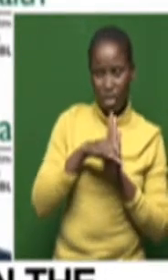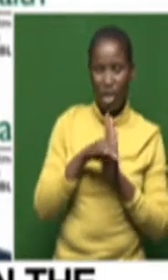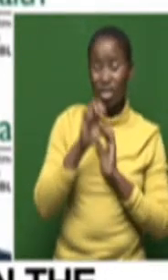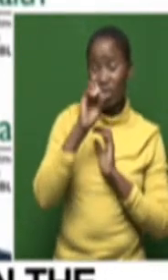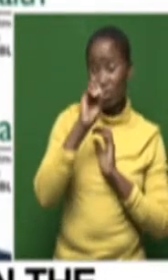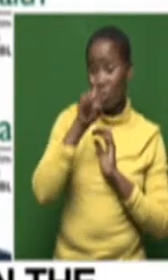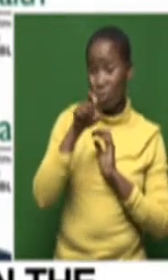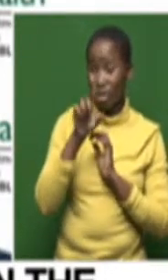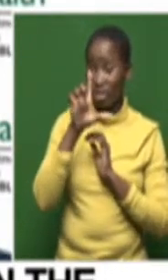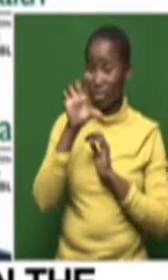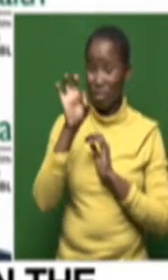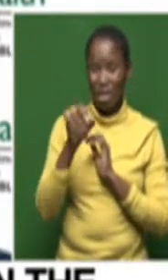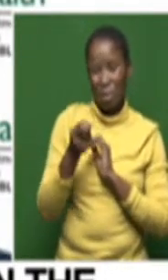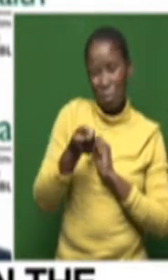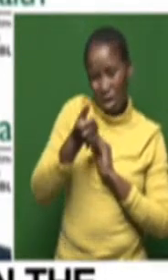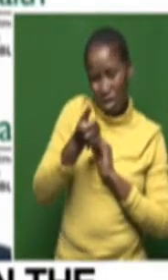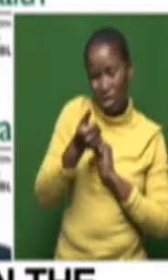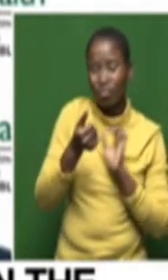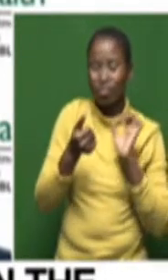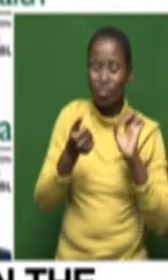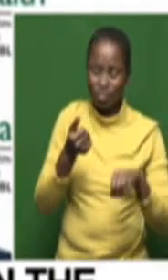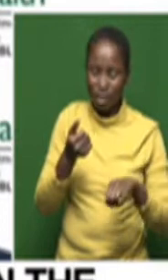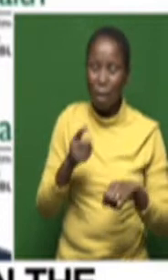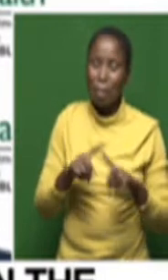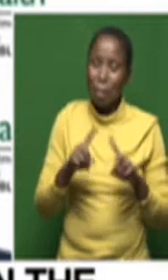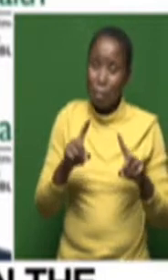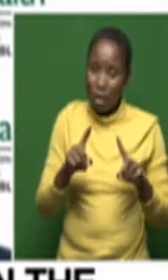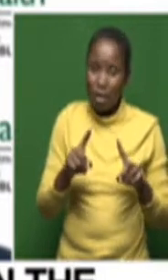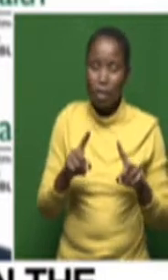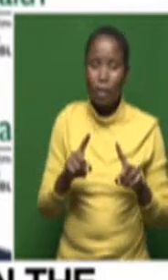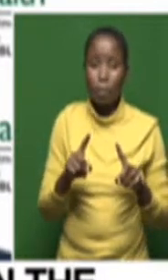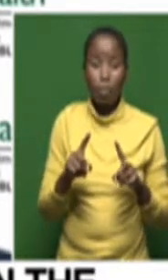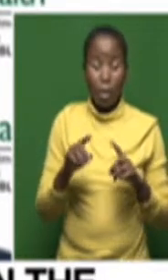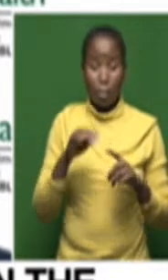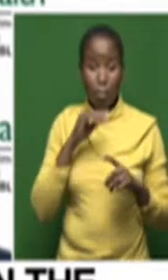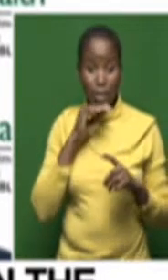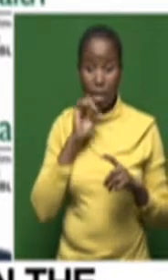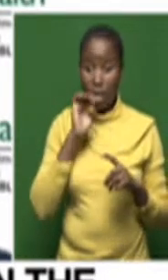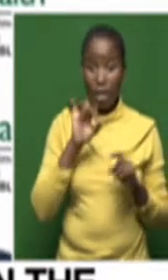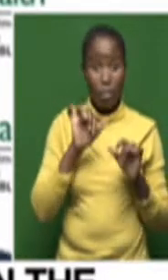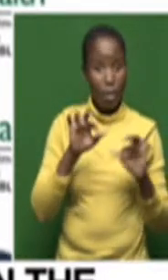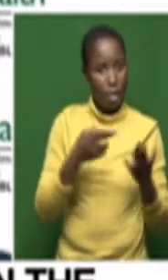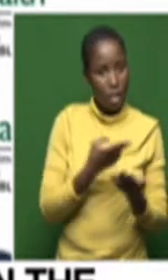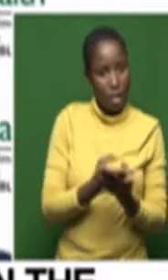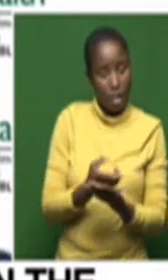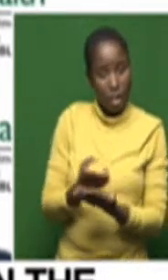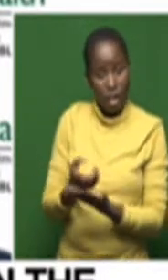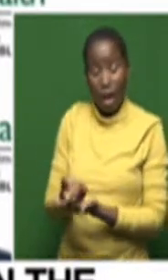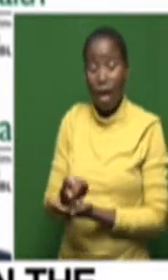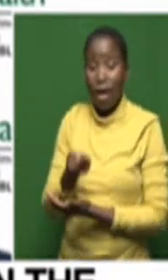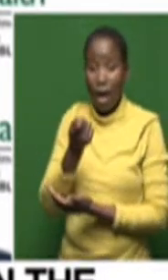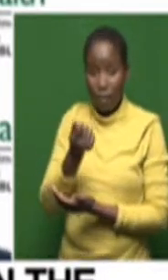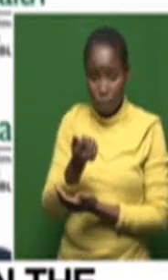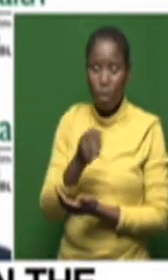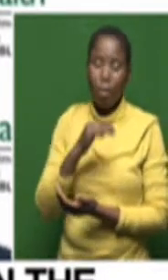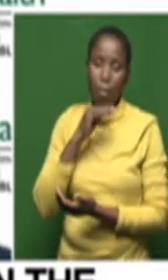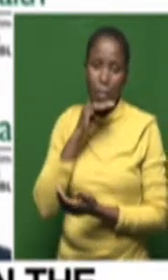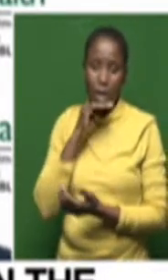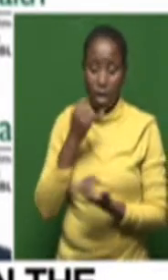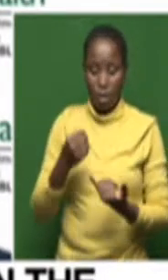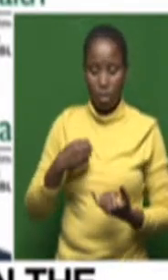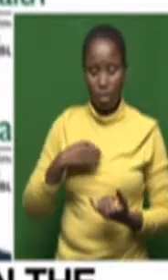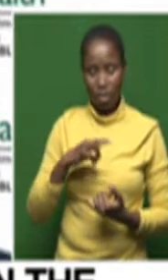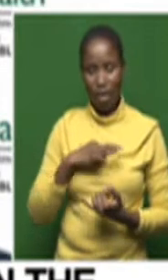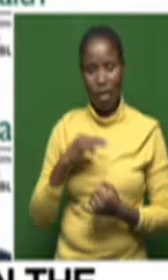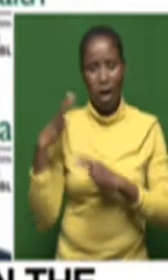we do welcome, because any reduction in hospitalization means that our health facilities are under less pressure and our